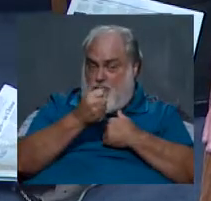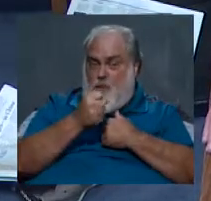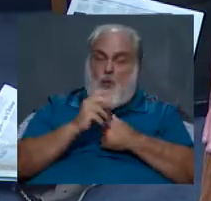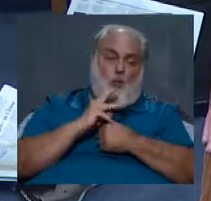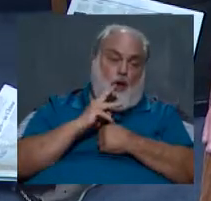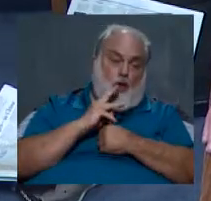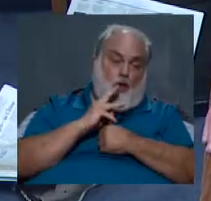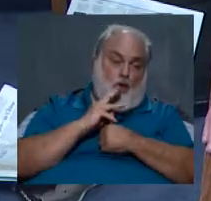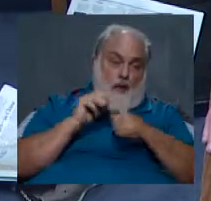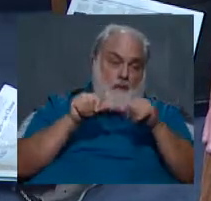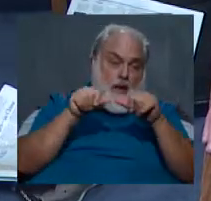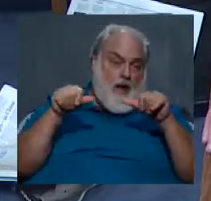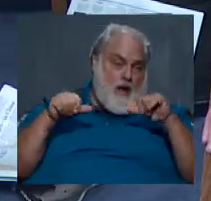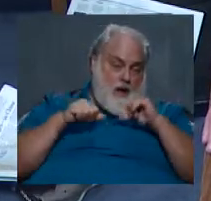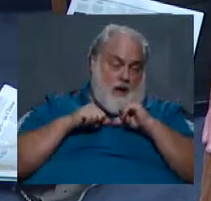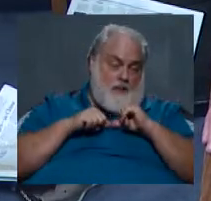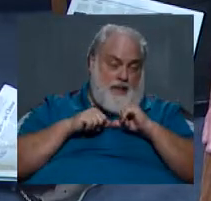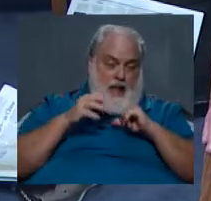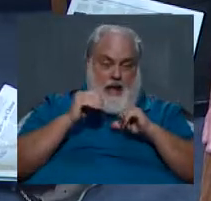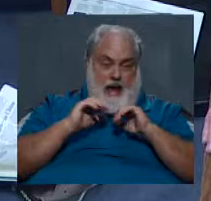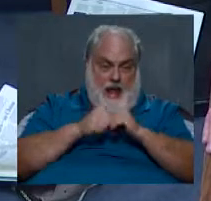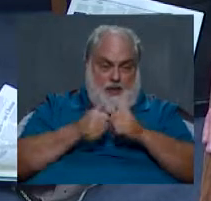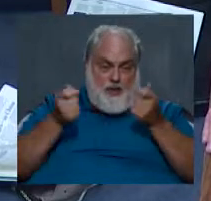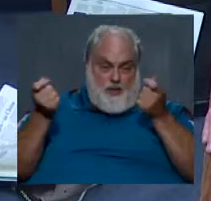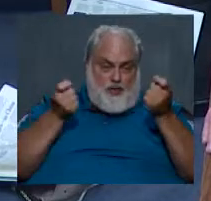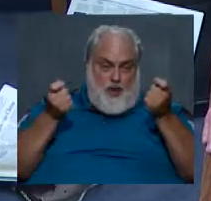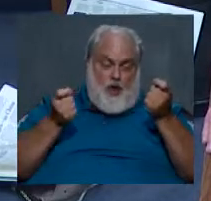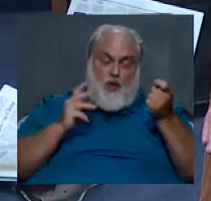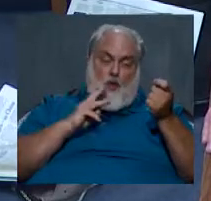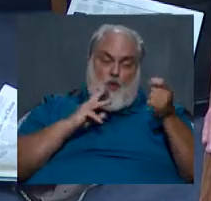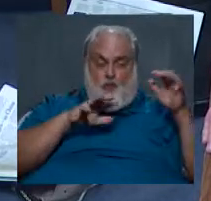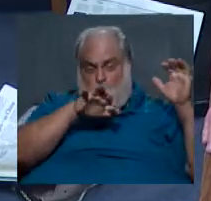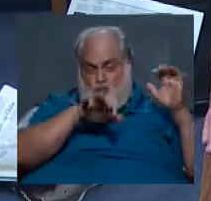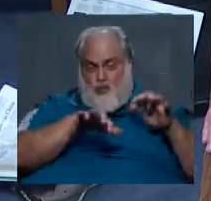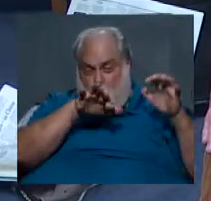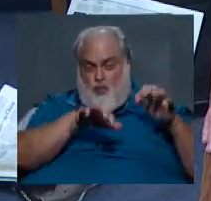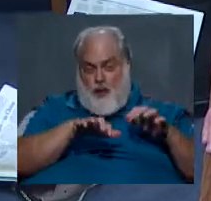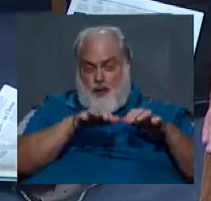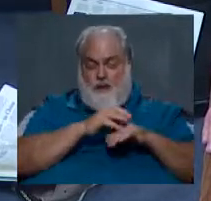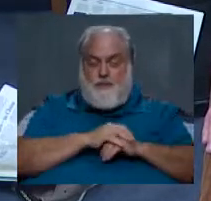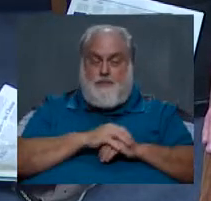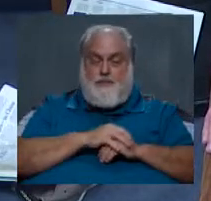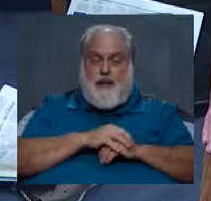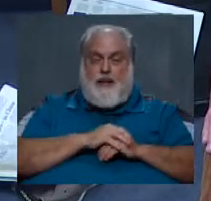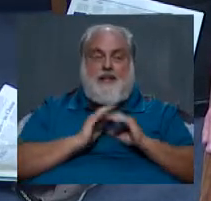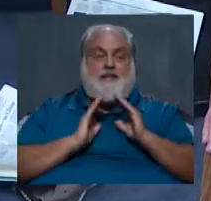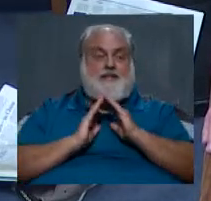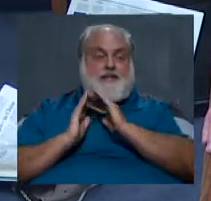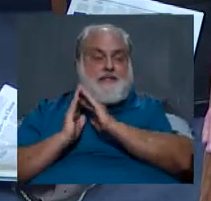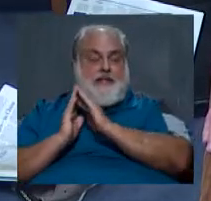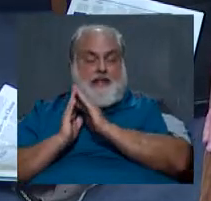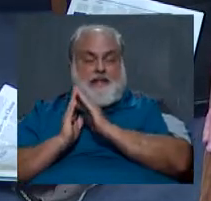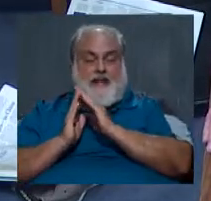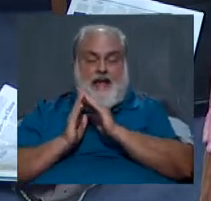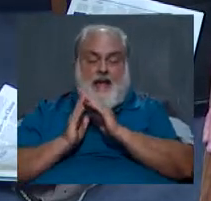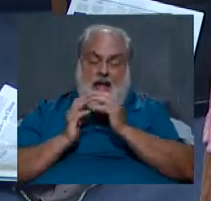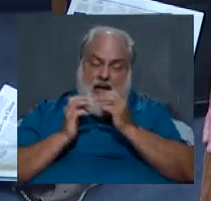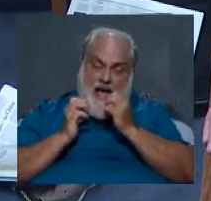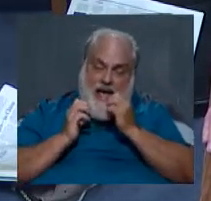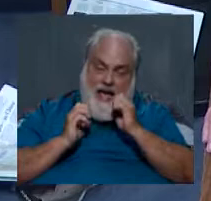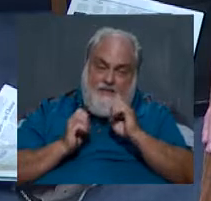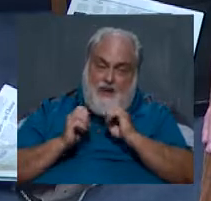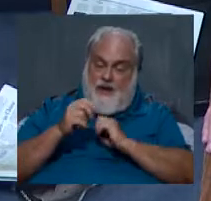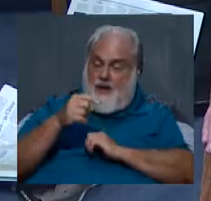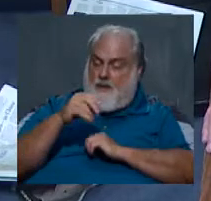and to control water runoff after heavy rains. In spite of the city's efforts to limit water runoff, Pinnacle Valley Drive has flooded several times